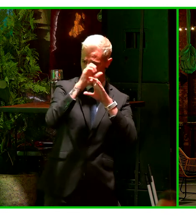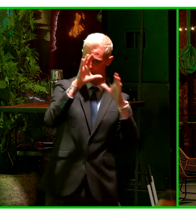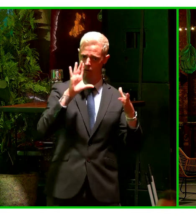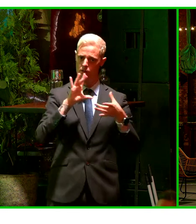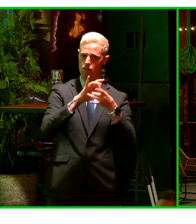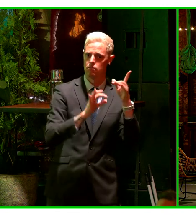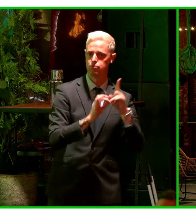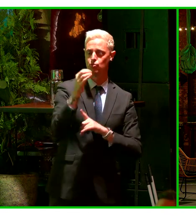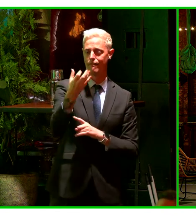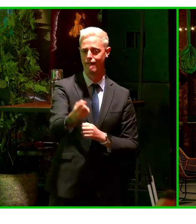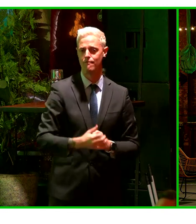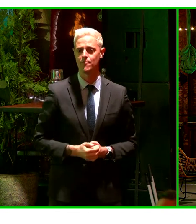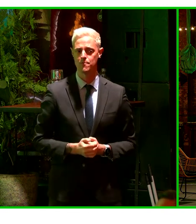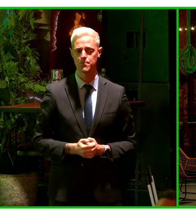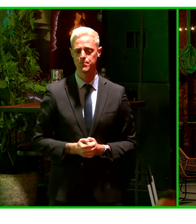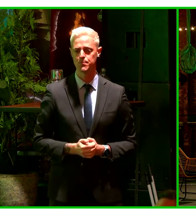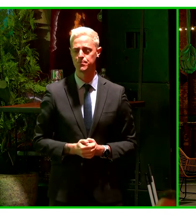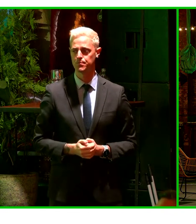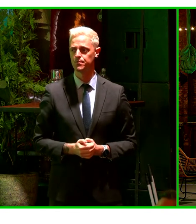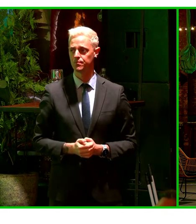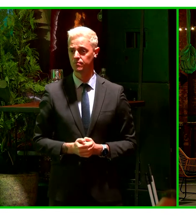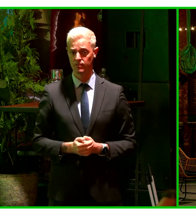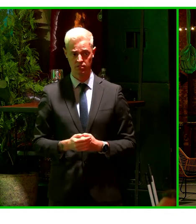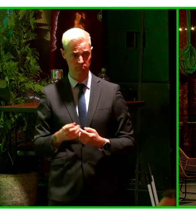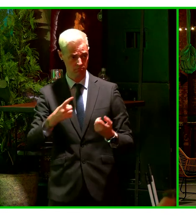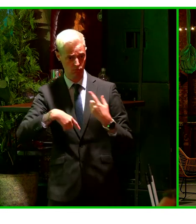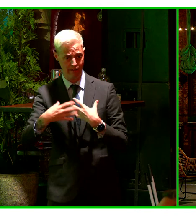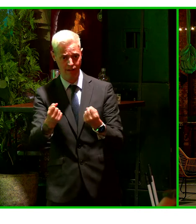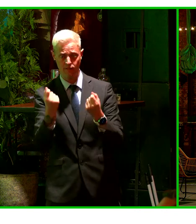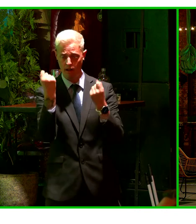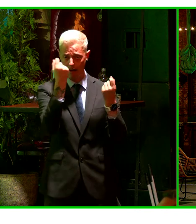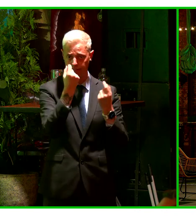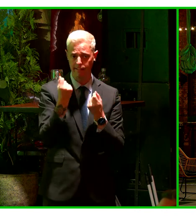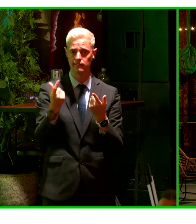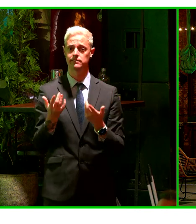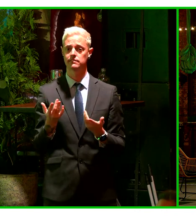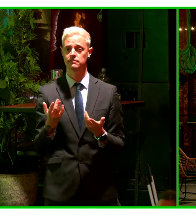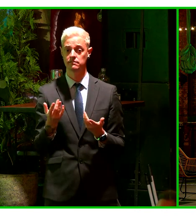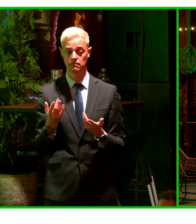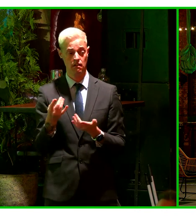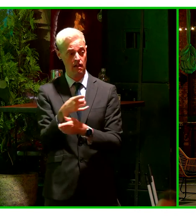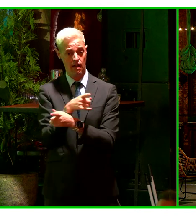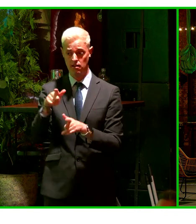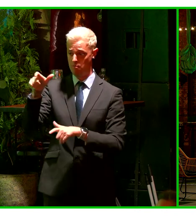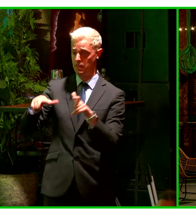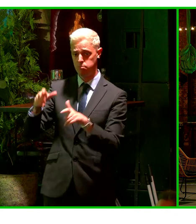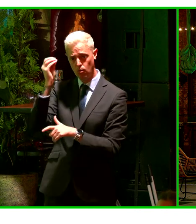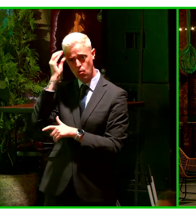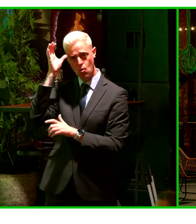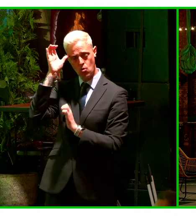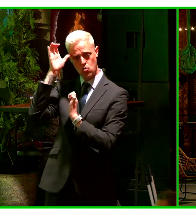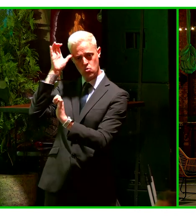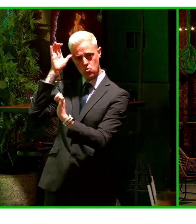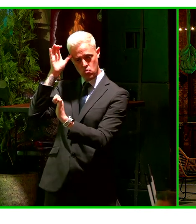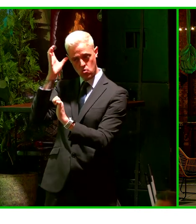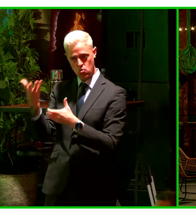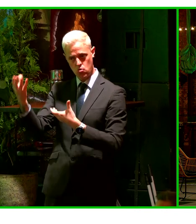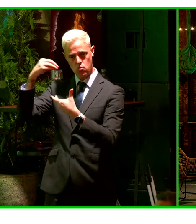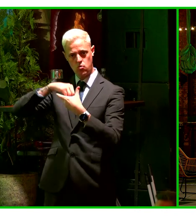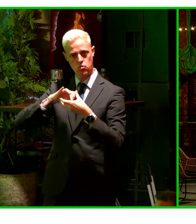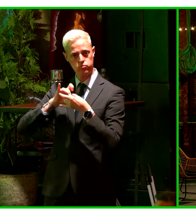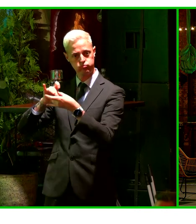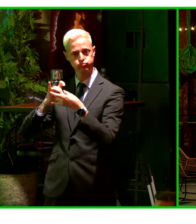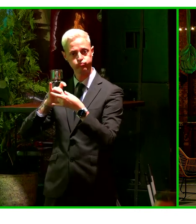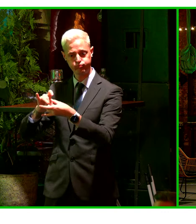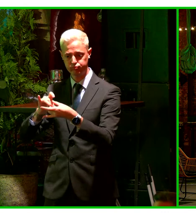do. We've got the ideas, but we've also got the people. That they're our greatest asset. And if we can connect